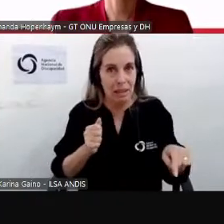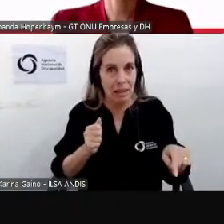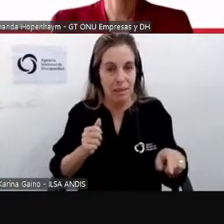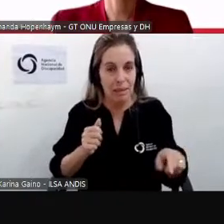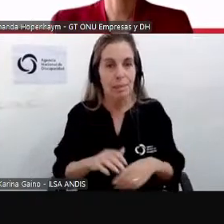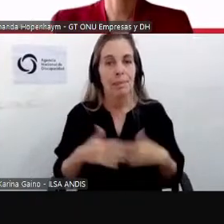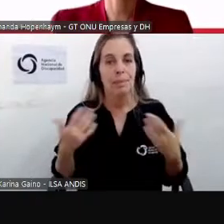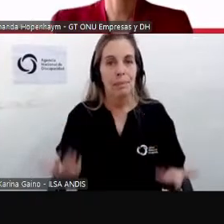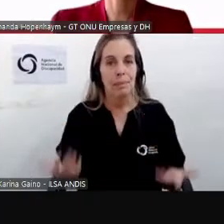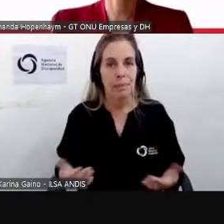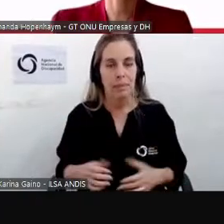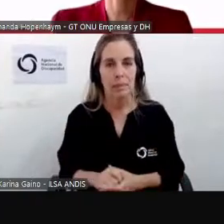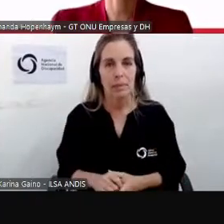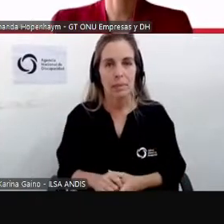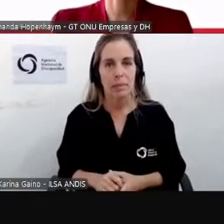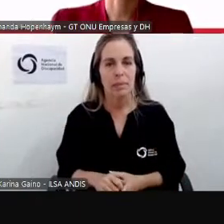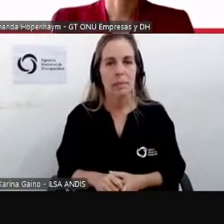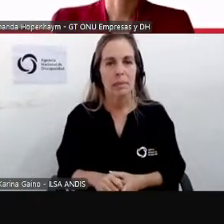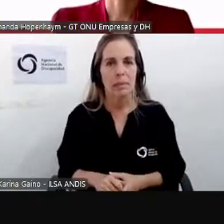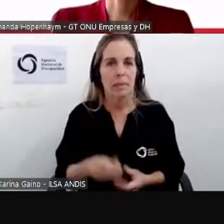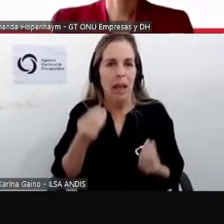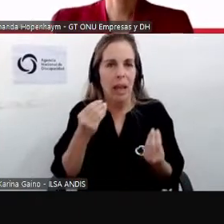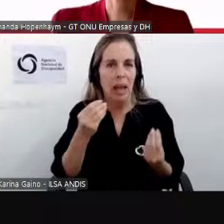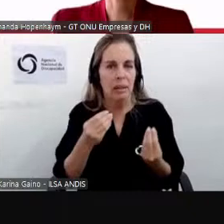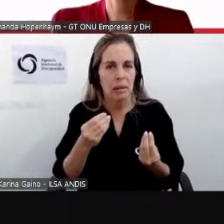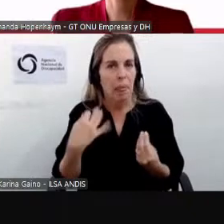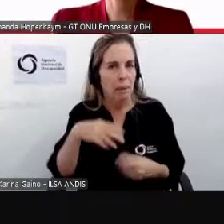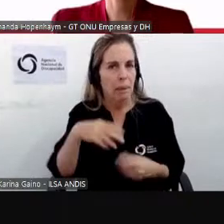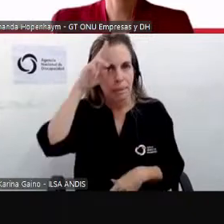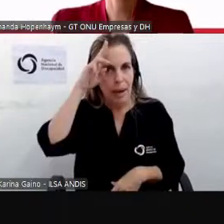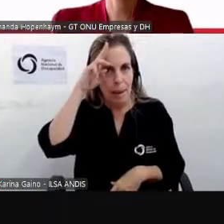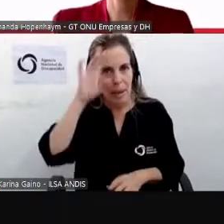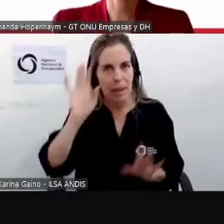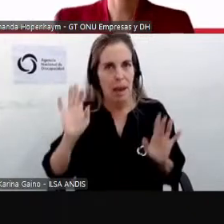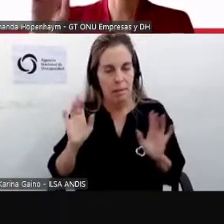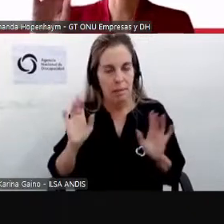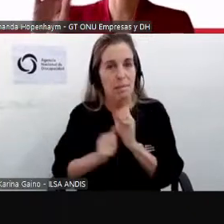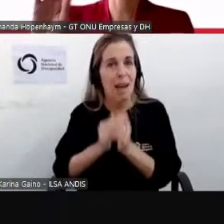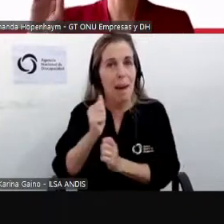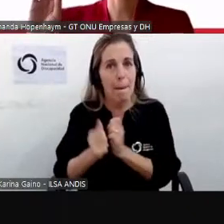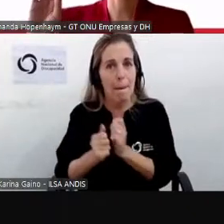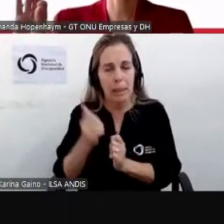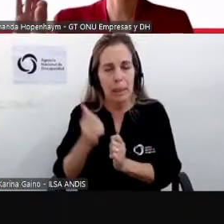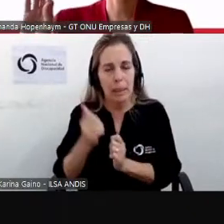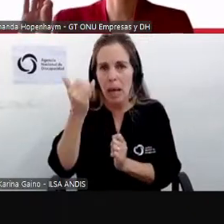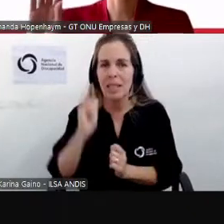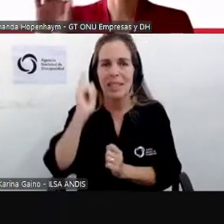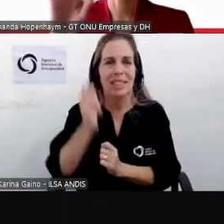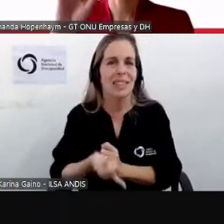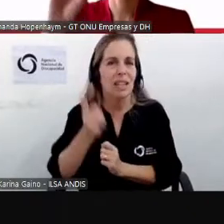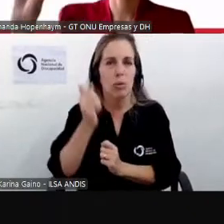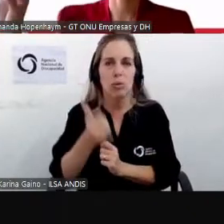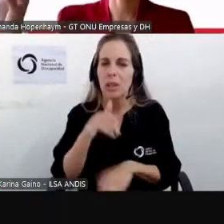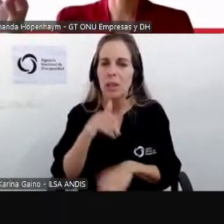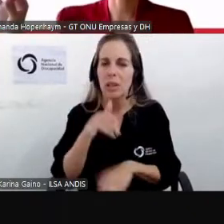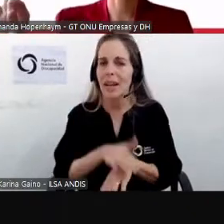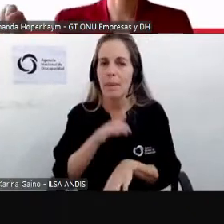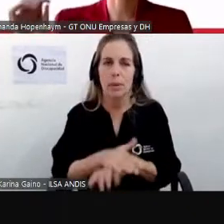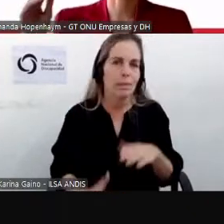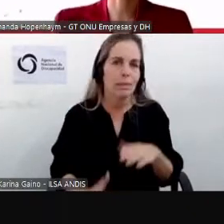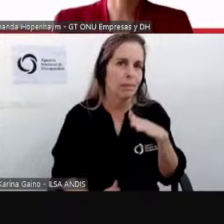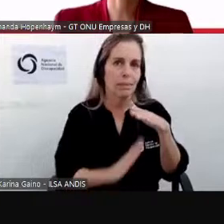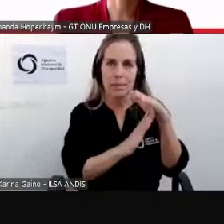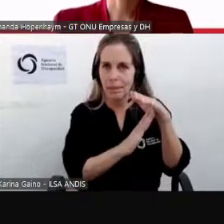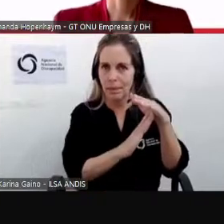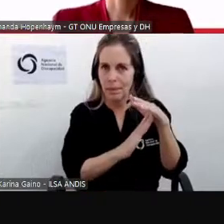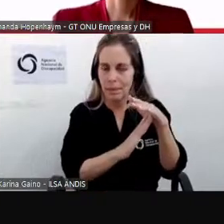stakeholders, particularly those right holders and the community especially affected. Additionally, we need to analyze the outcomes of these